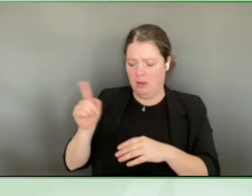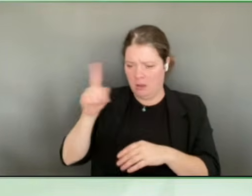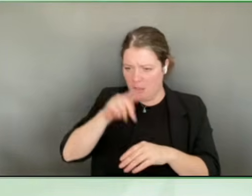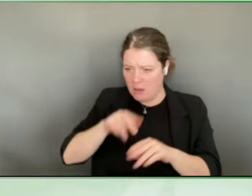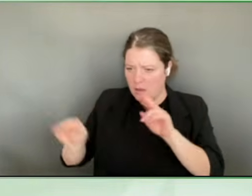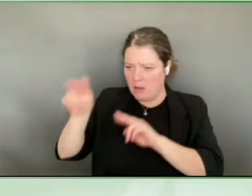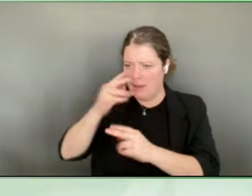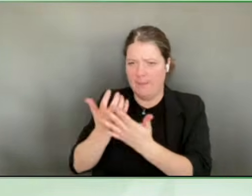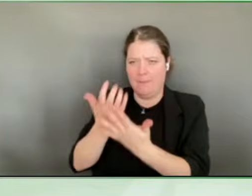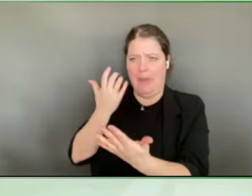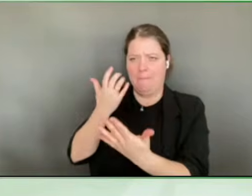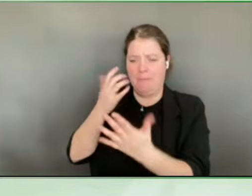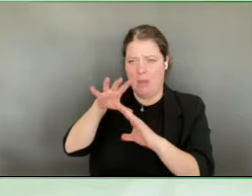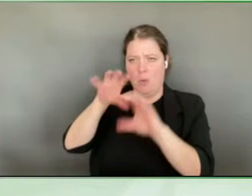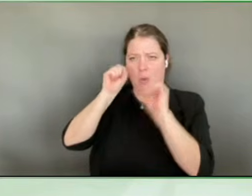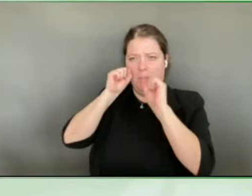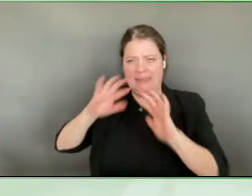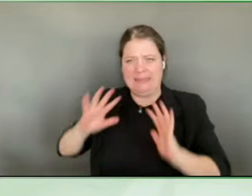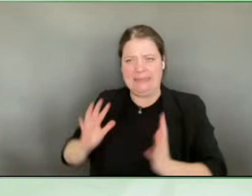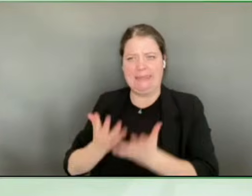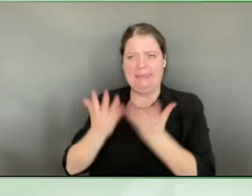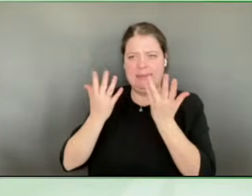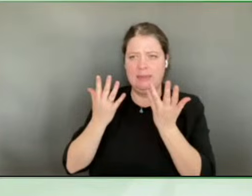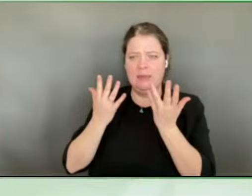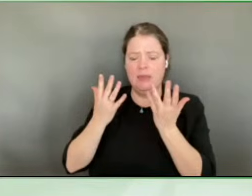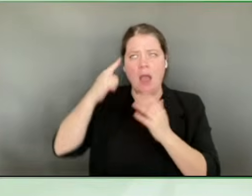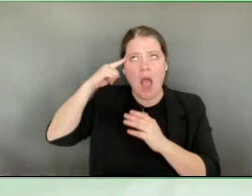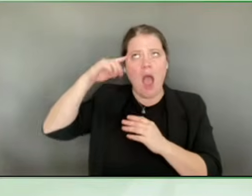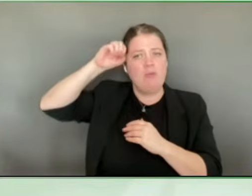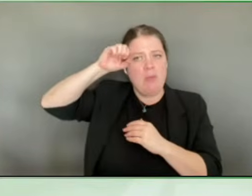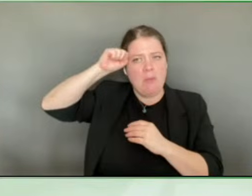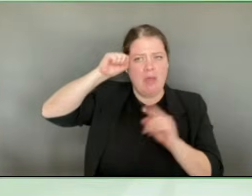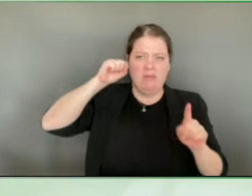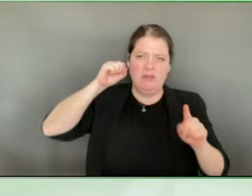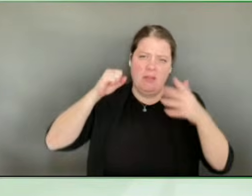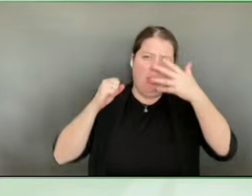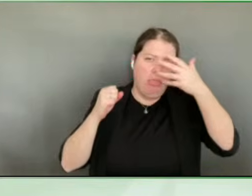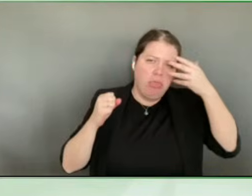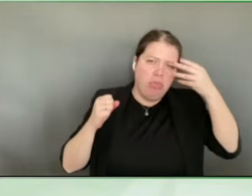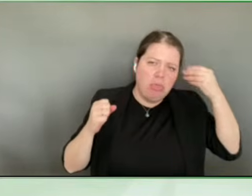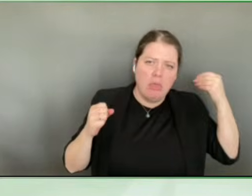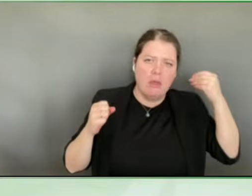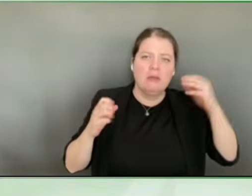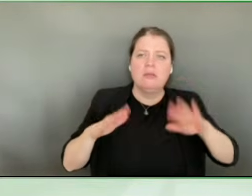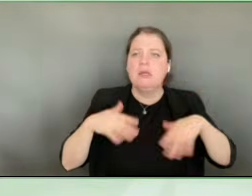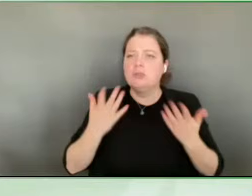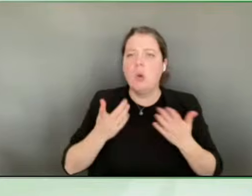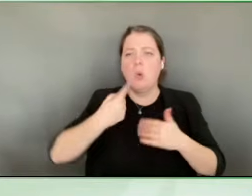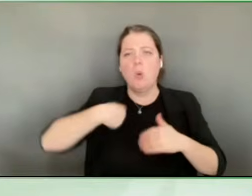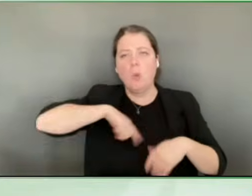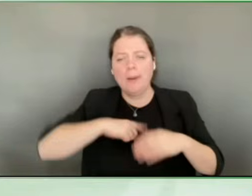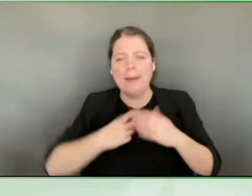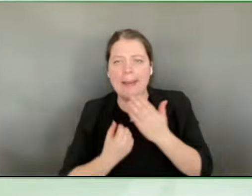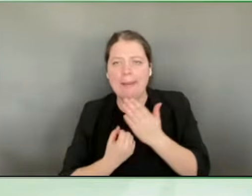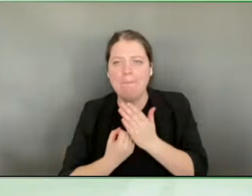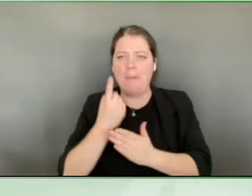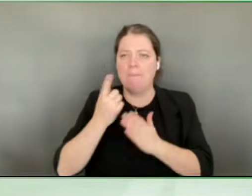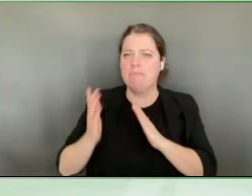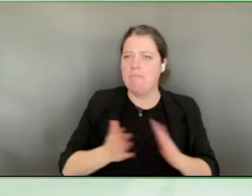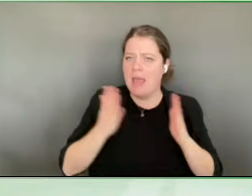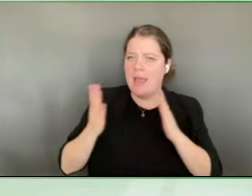that for us about how we think about how an event is planned, how it is actually